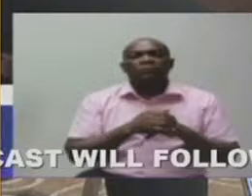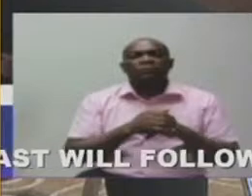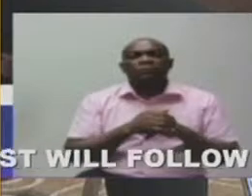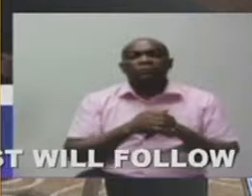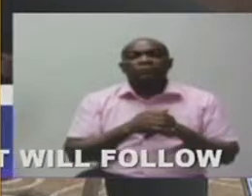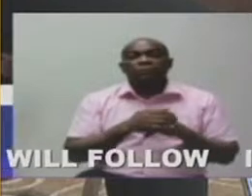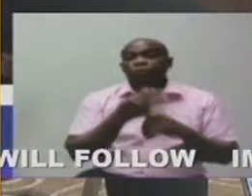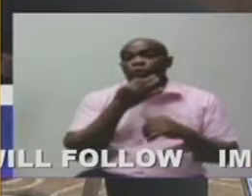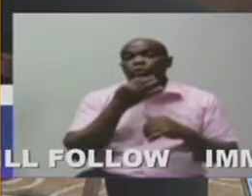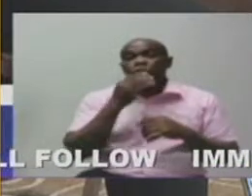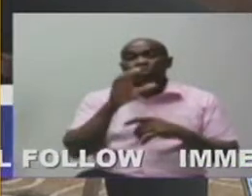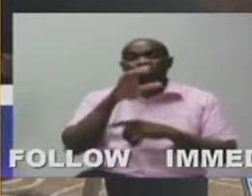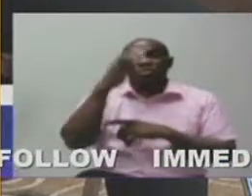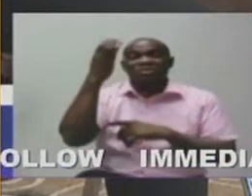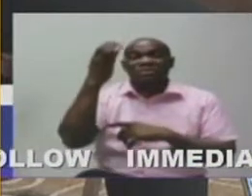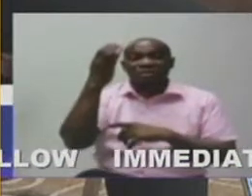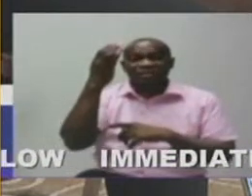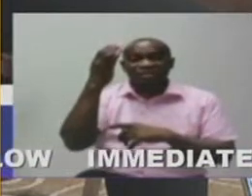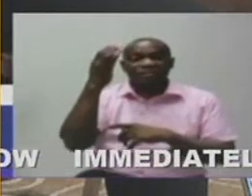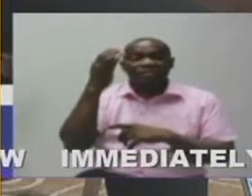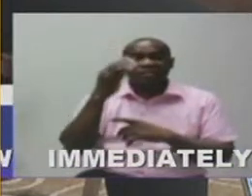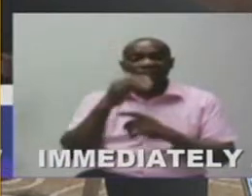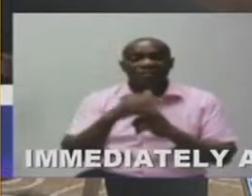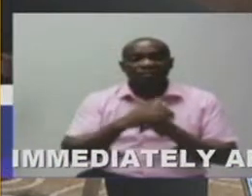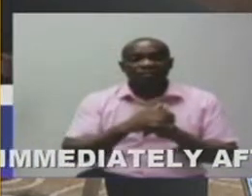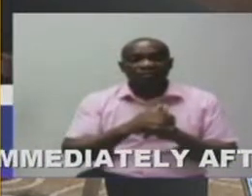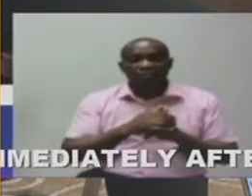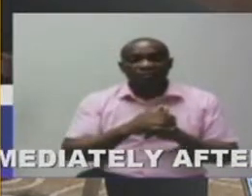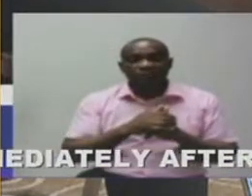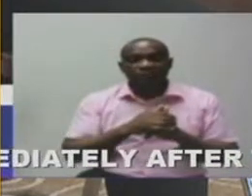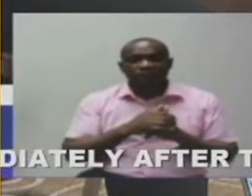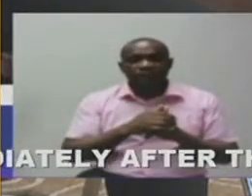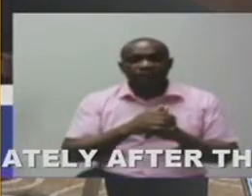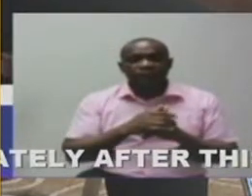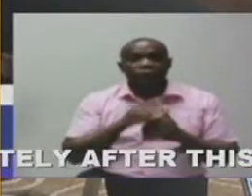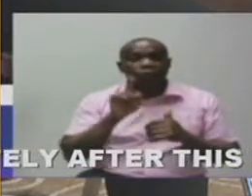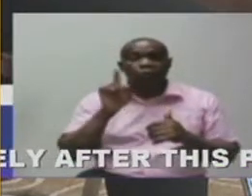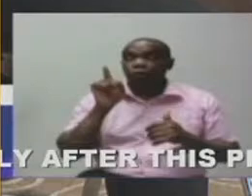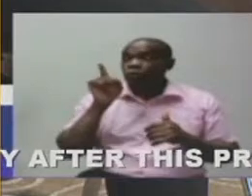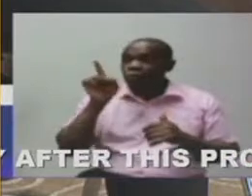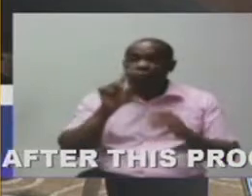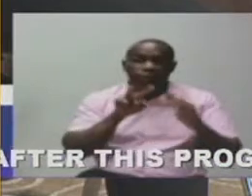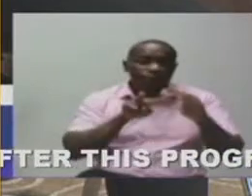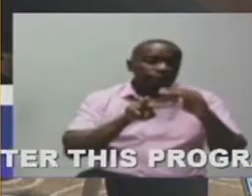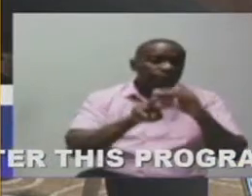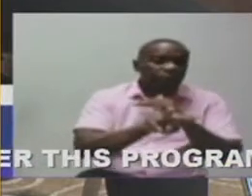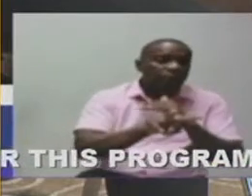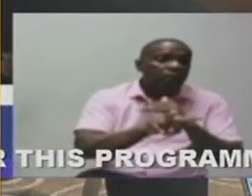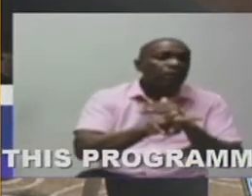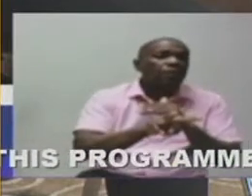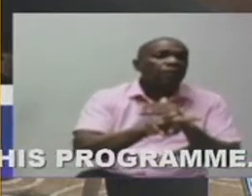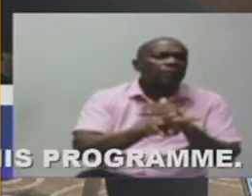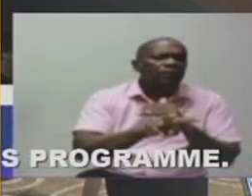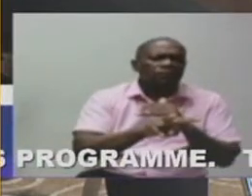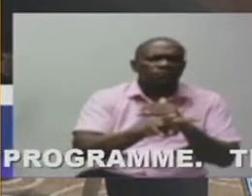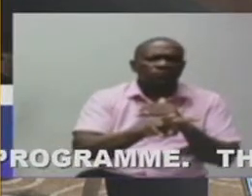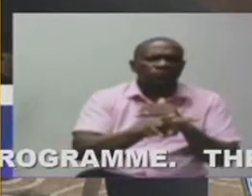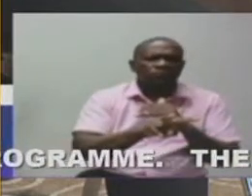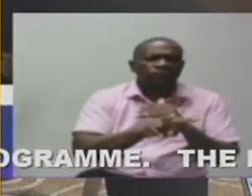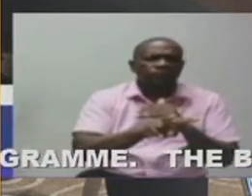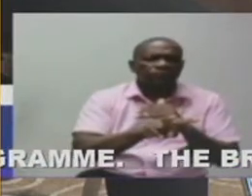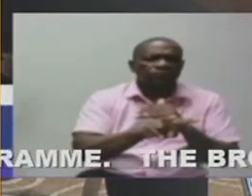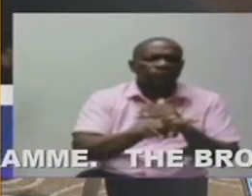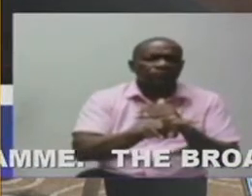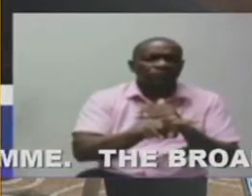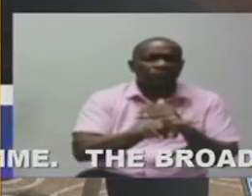year ending. Do you foresee or do you project a positive economic growth at